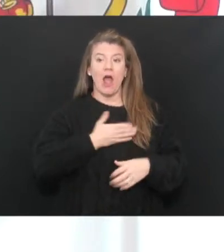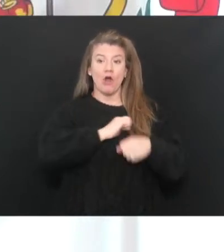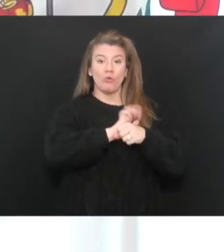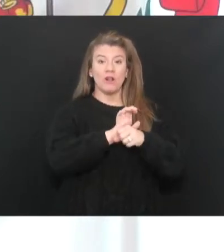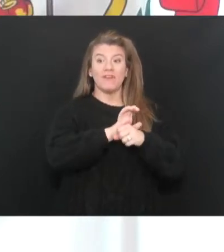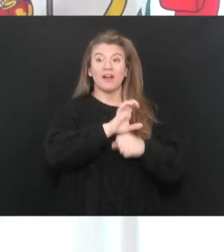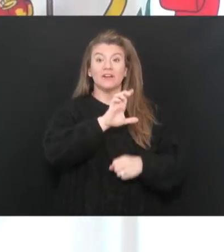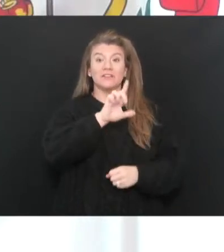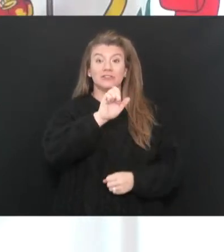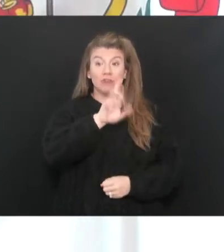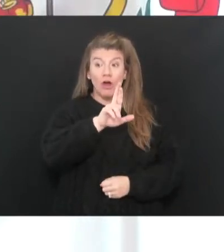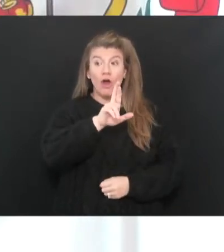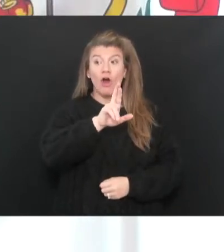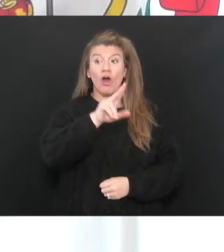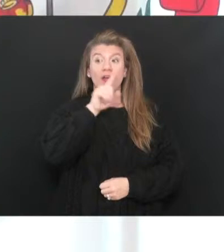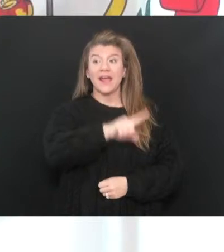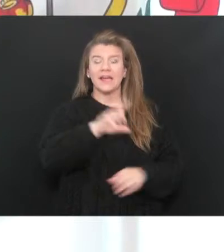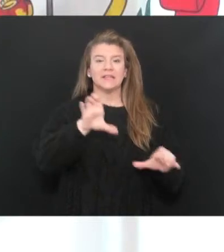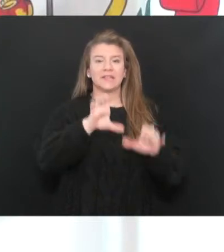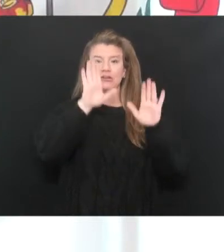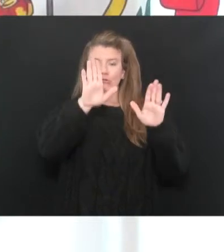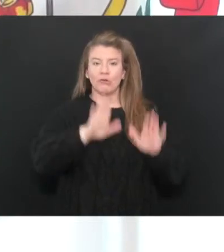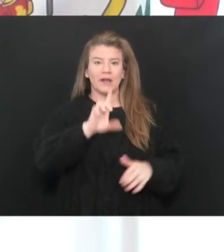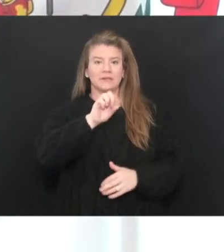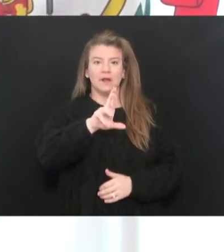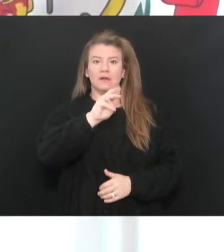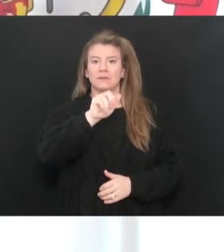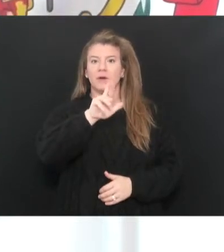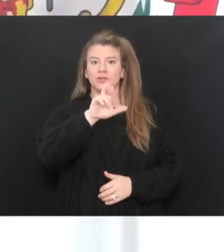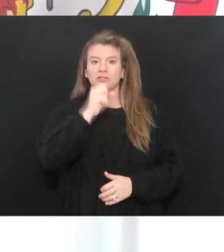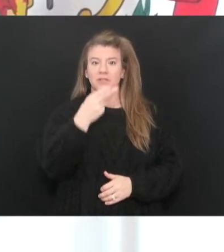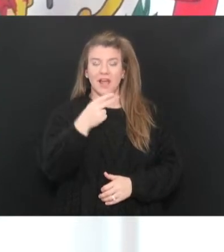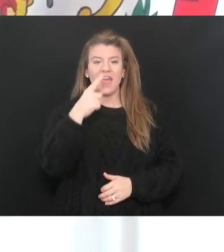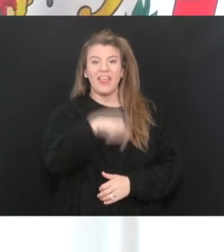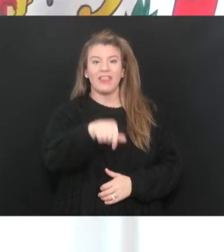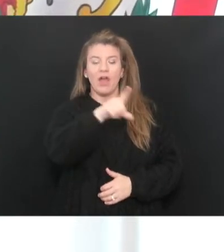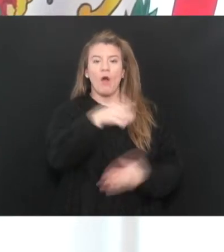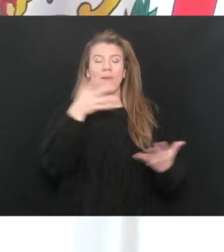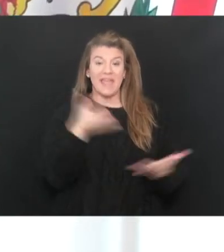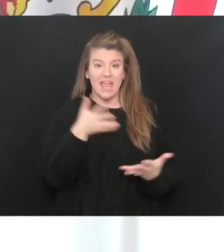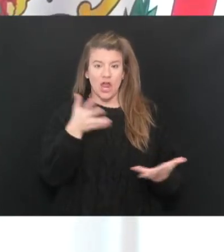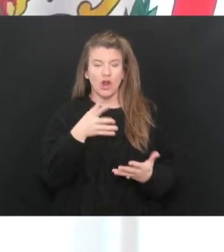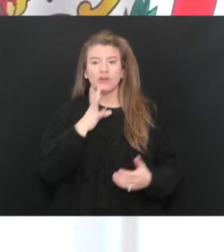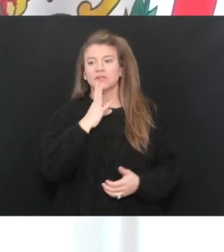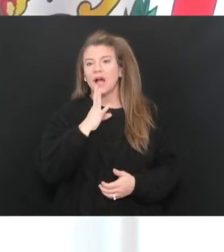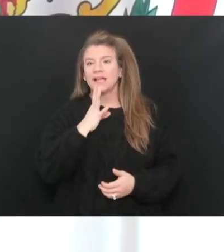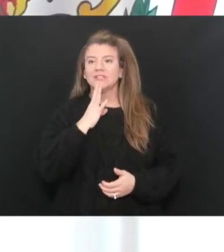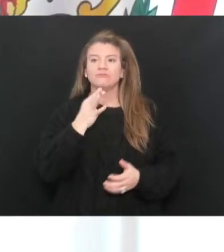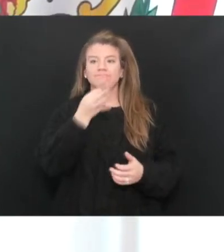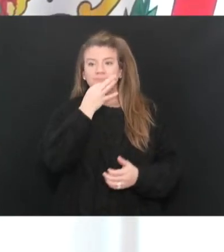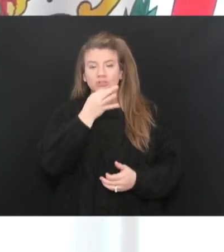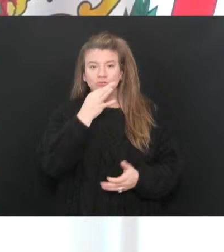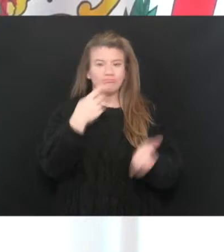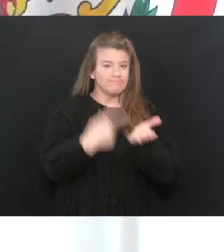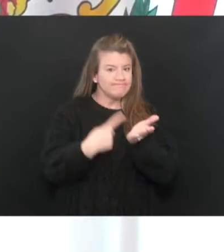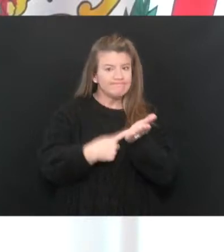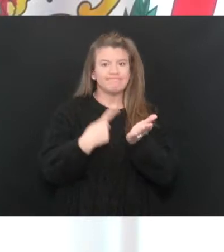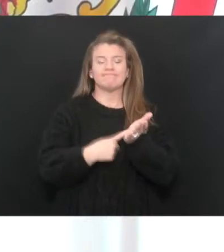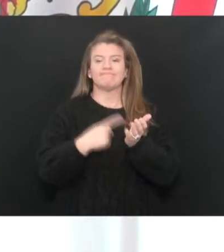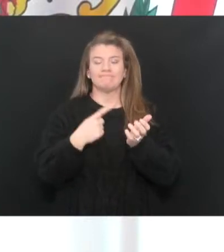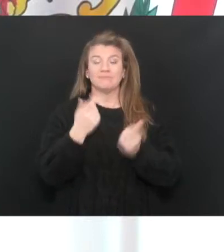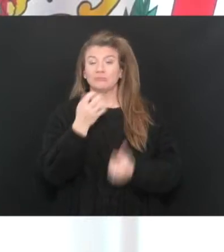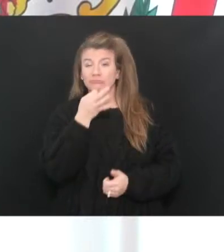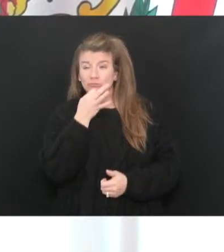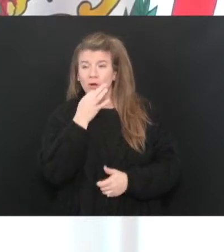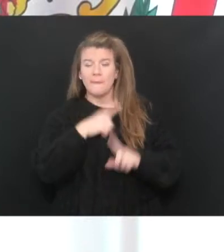czar, absolutely the great Dr. Marsh. And so they'll be here and talking with you in just a few minutes, but let